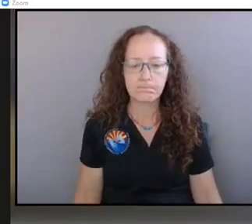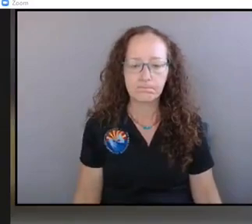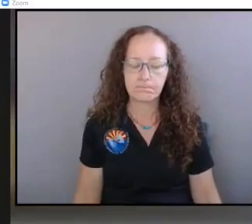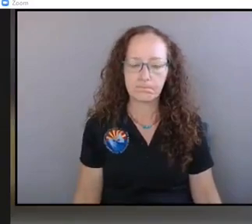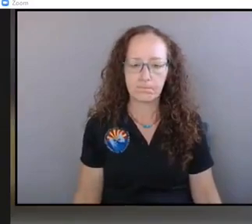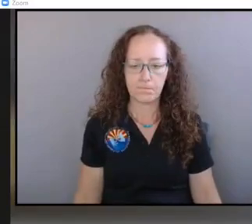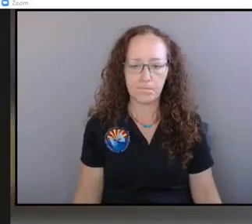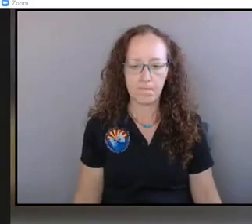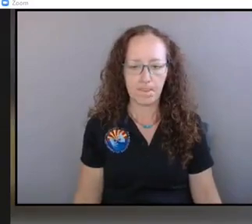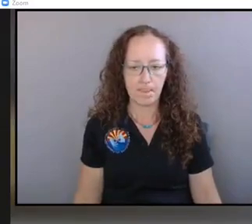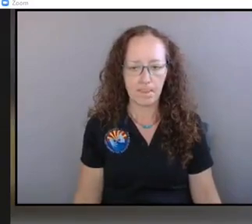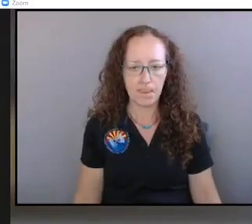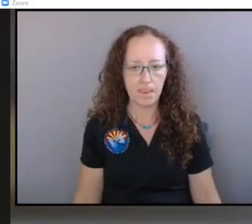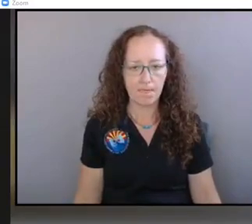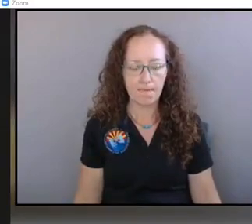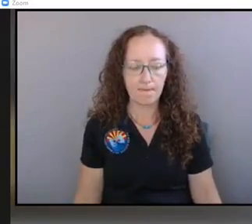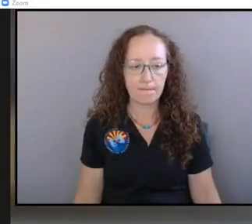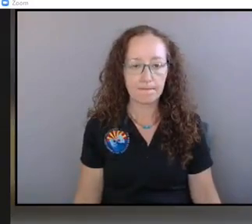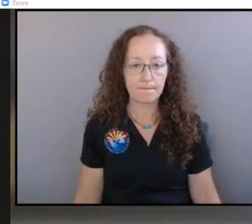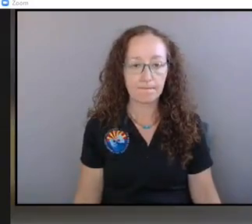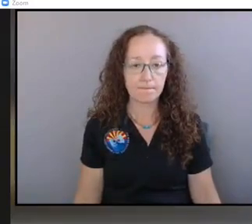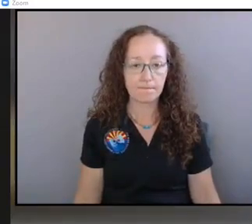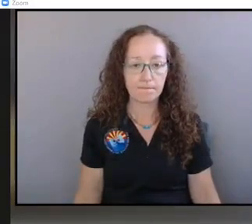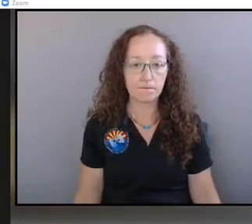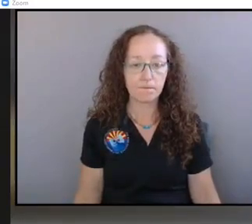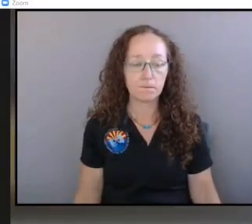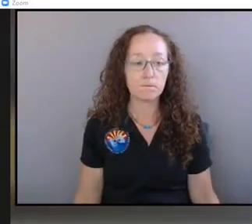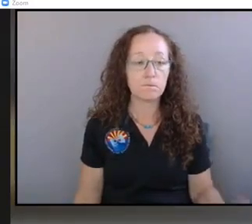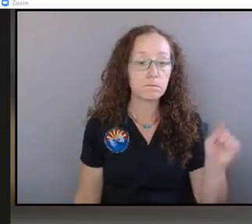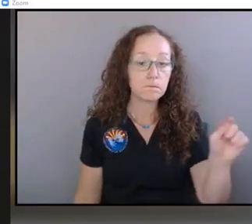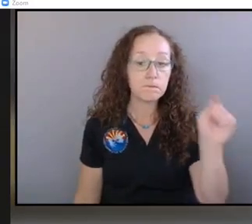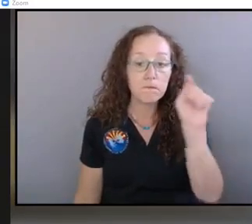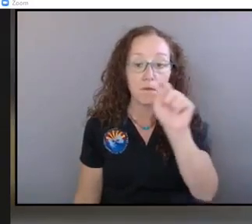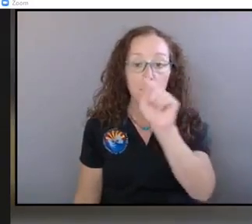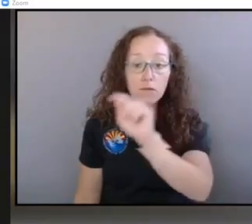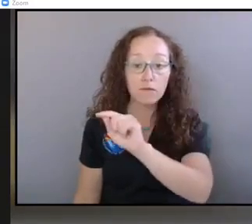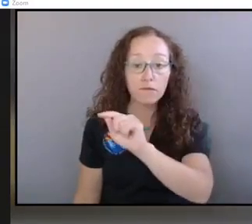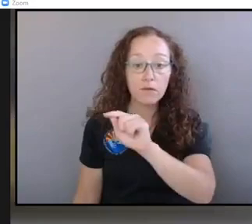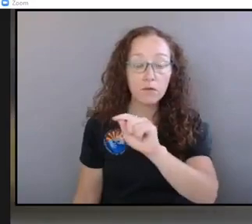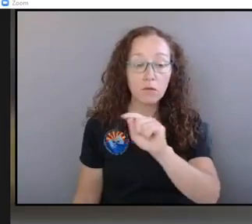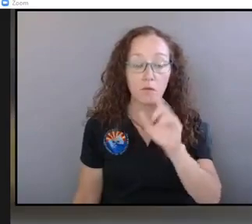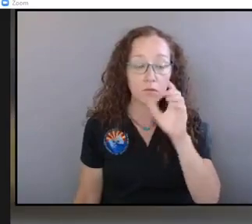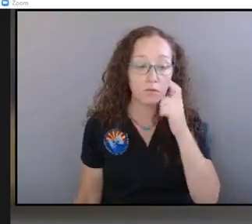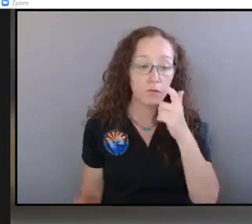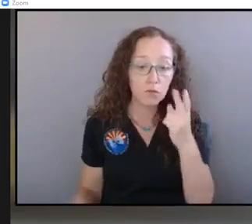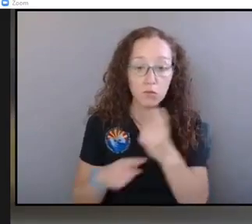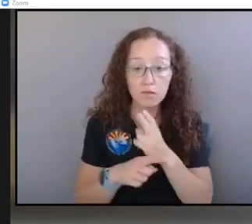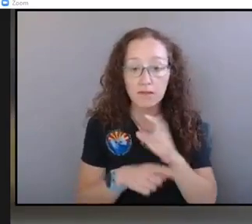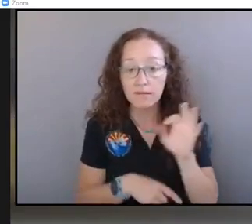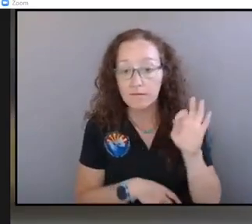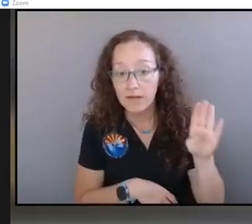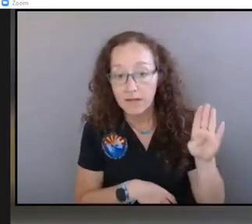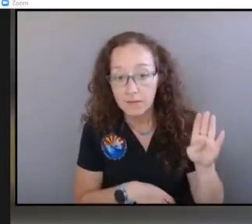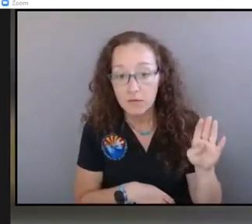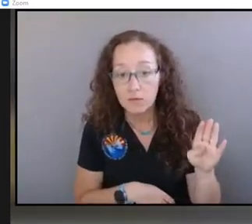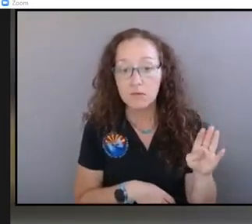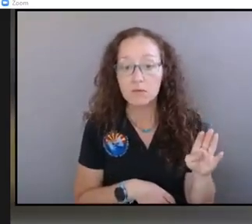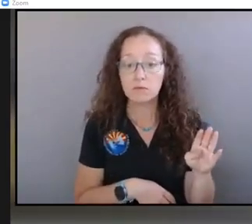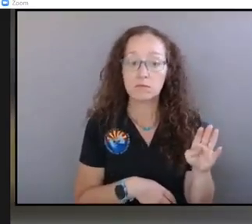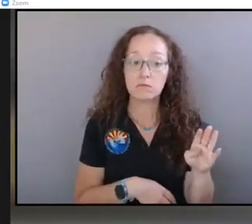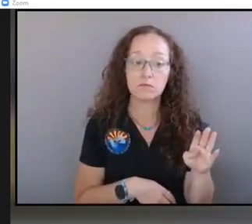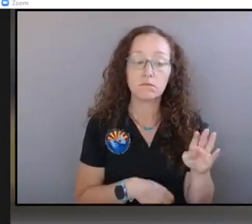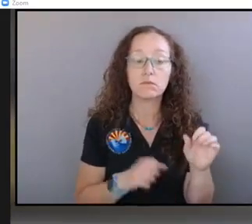For those of you out there that are on social media, you can get all your information from